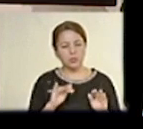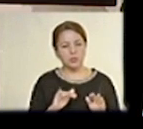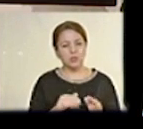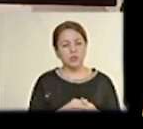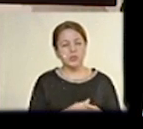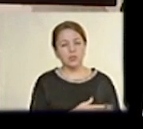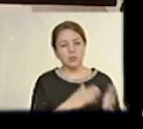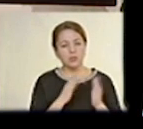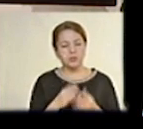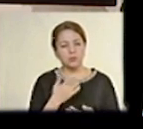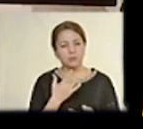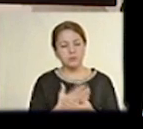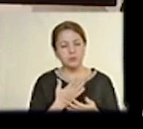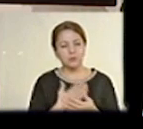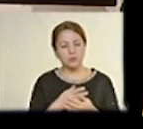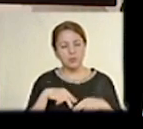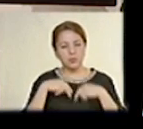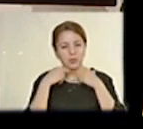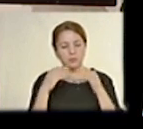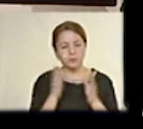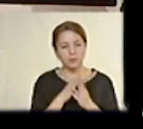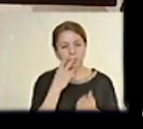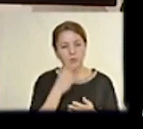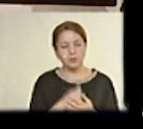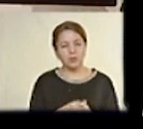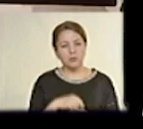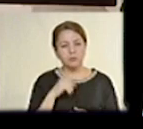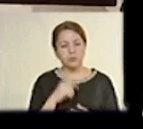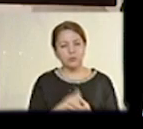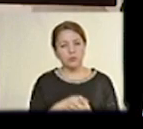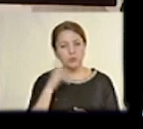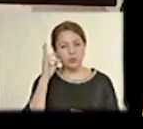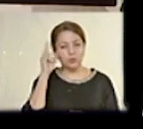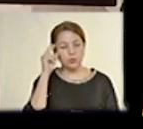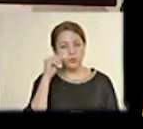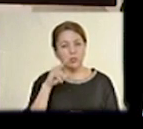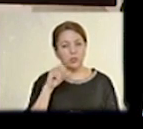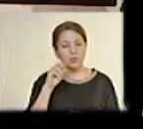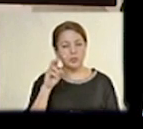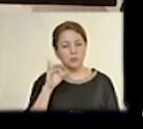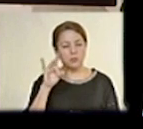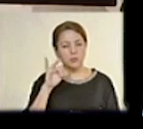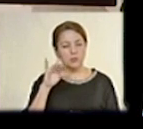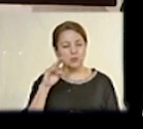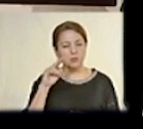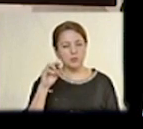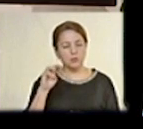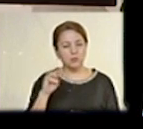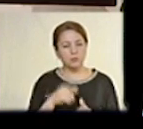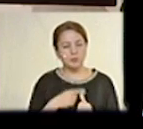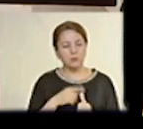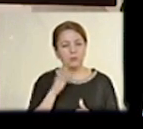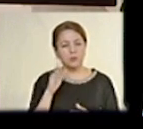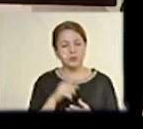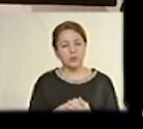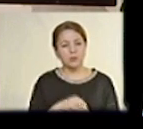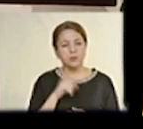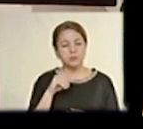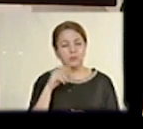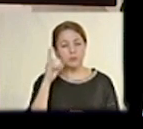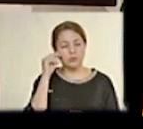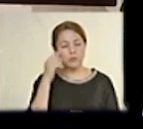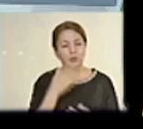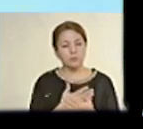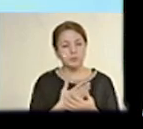navbatdagi misollarimizga e'tibor qiling. Bu esa sonli labirint deyiladi. Bu labirintlik sonli misollarimiz